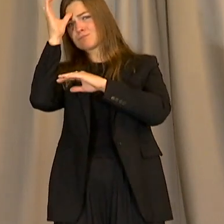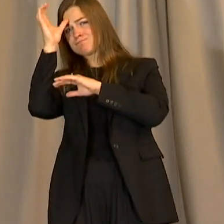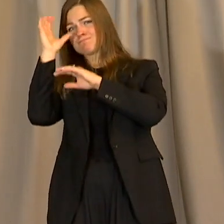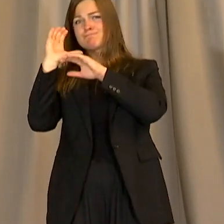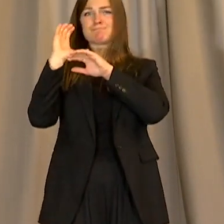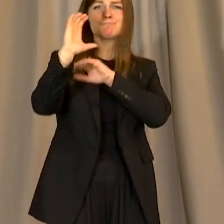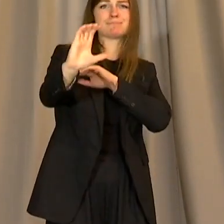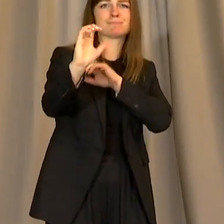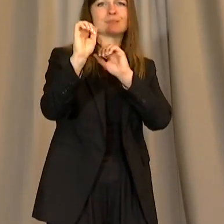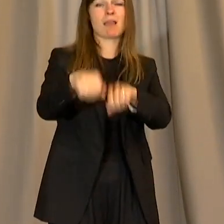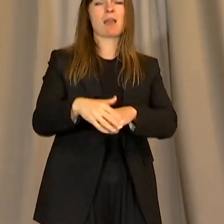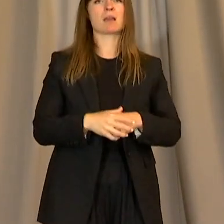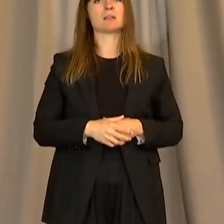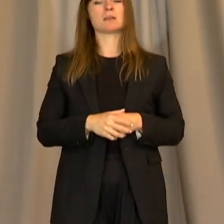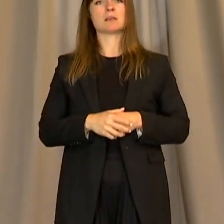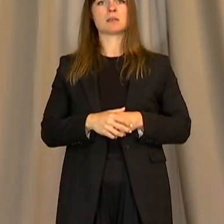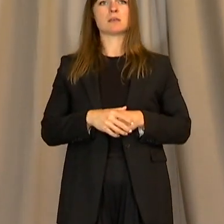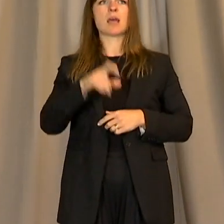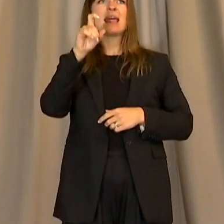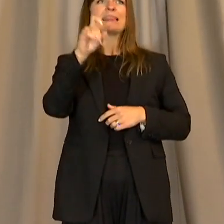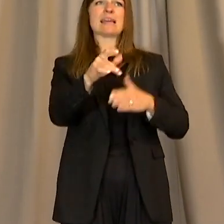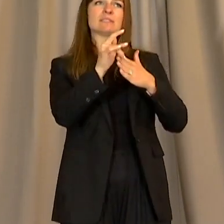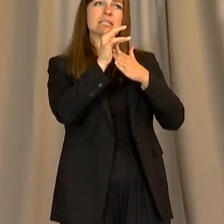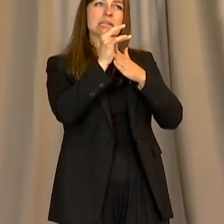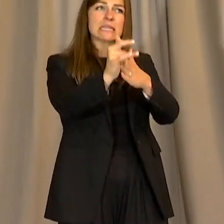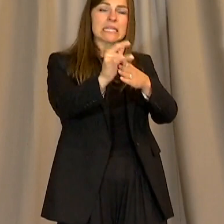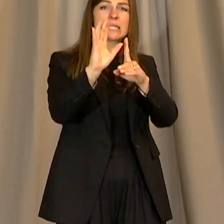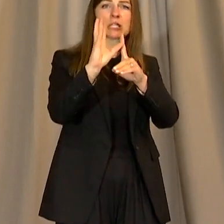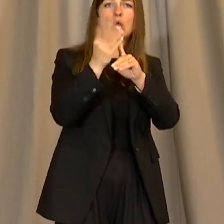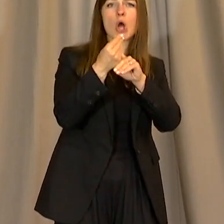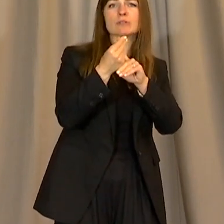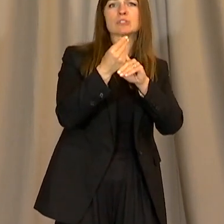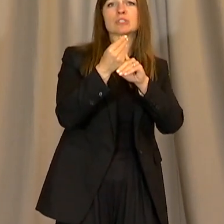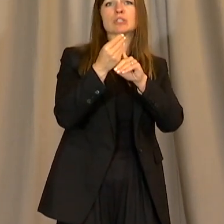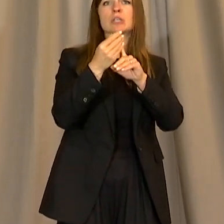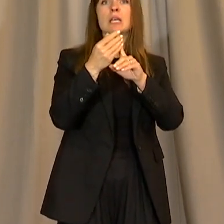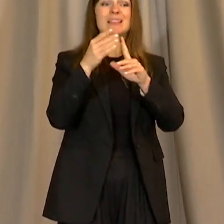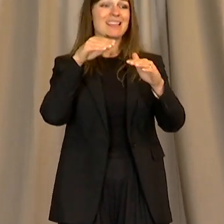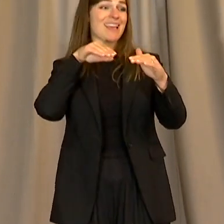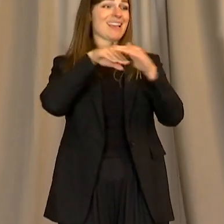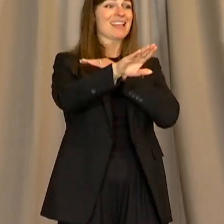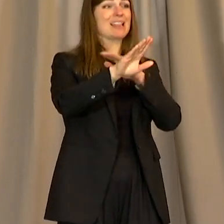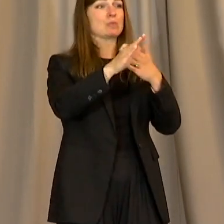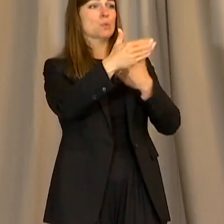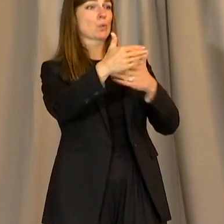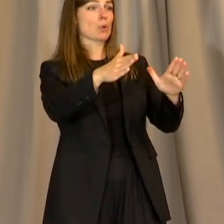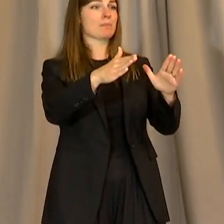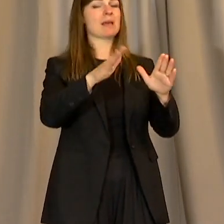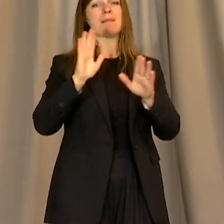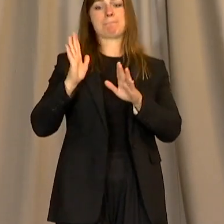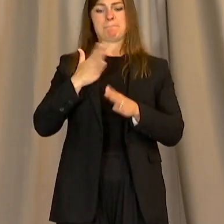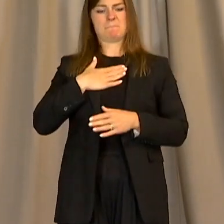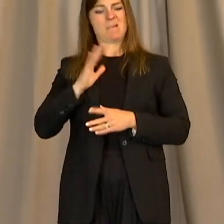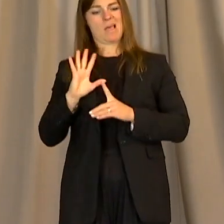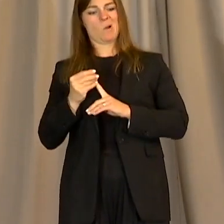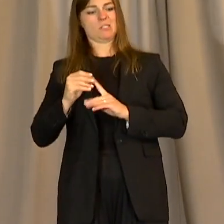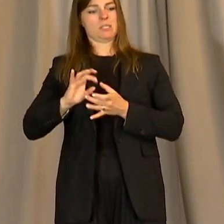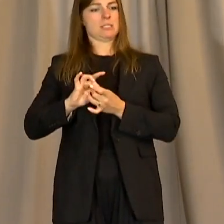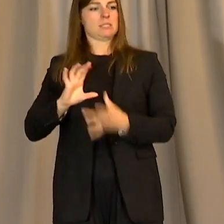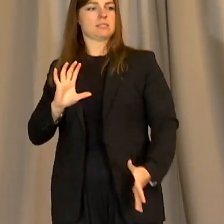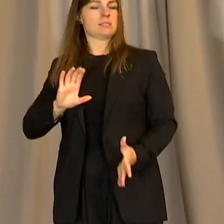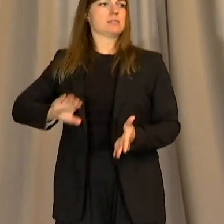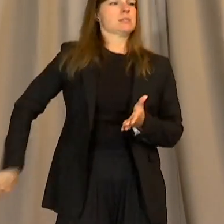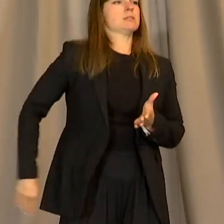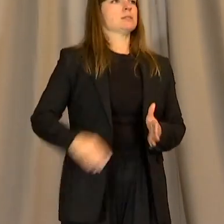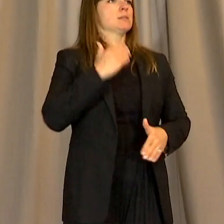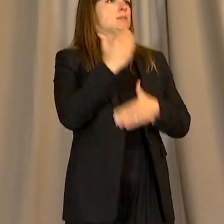have to leave their culture and check their culture at the door. And so all of these practices that